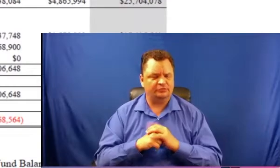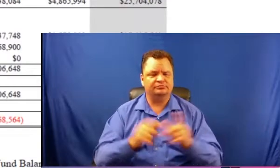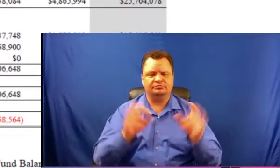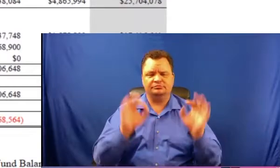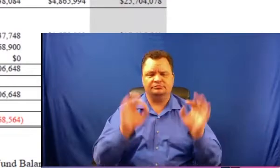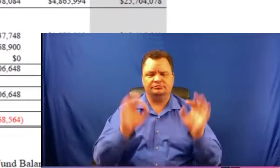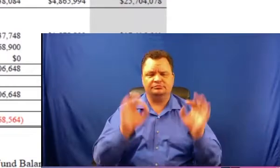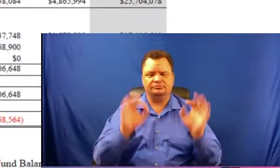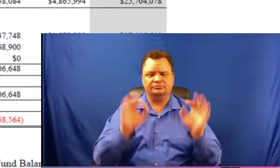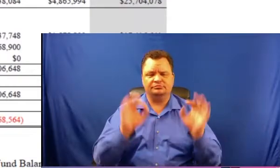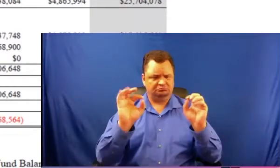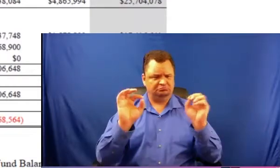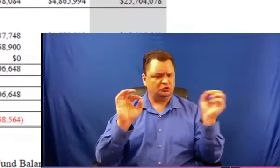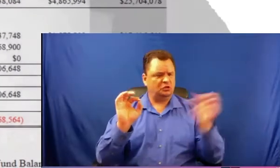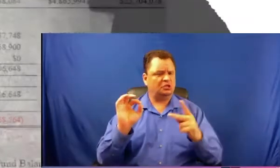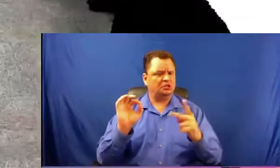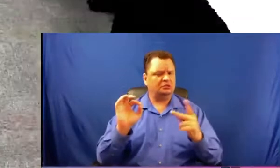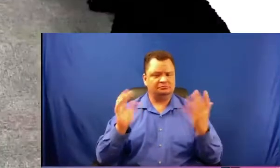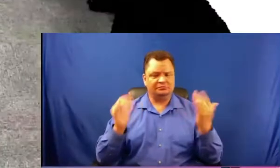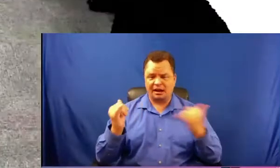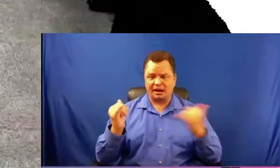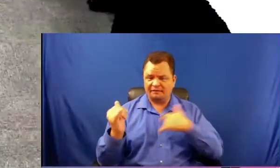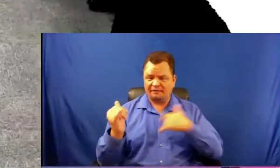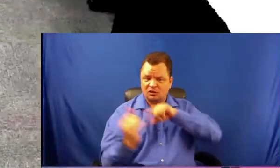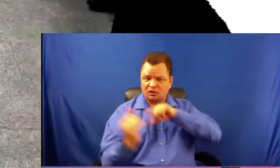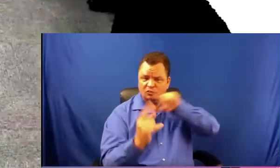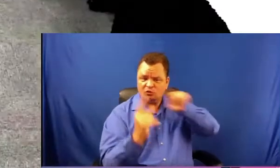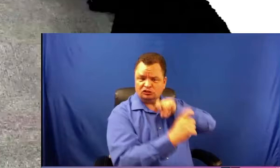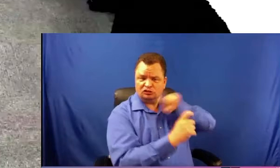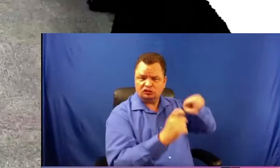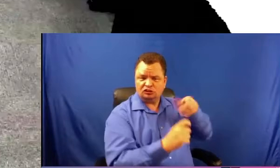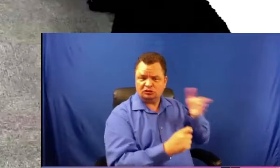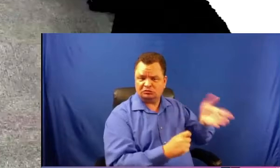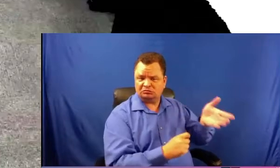Any questions from Board of Health members for Lori?